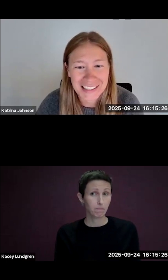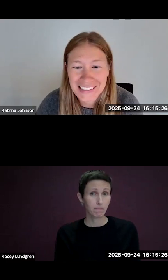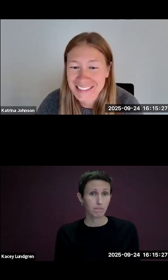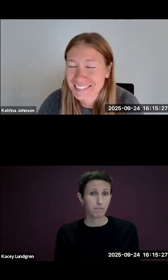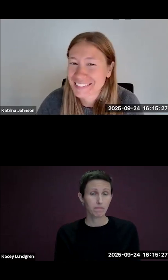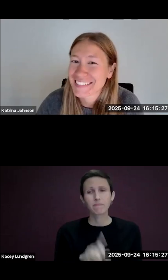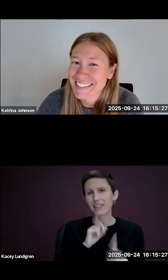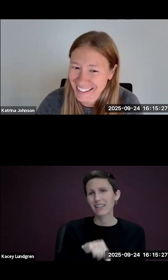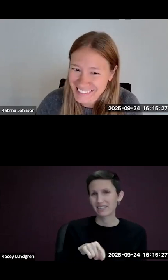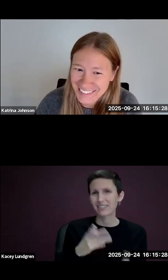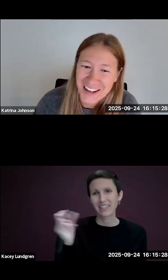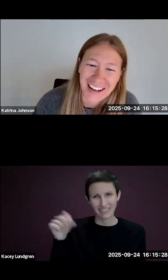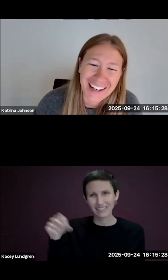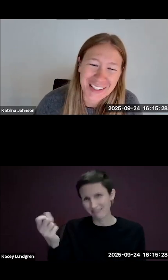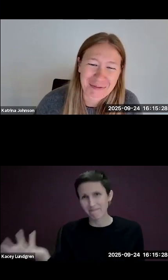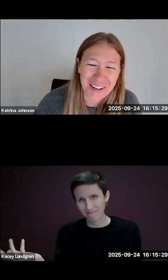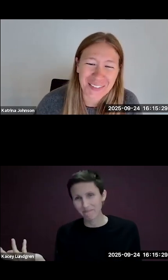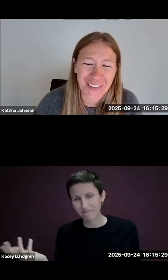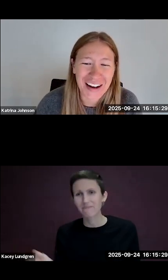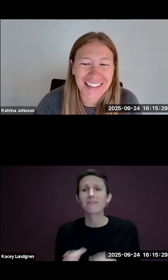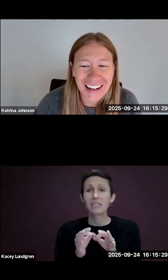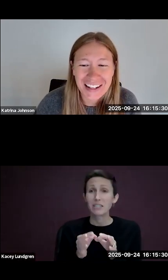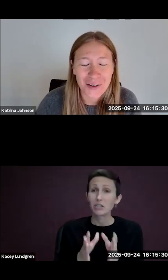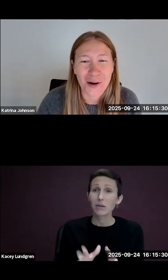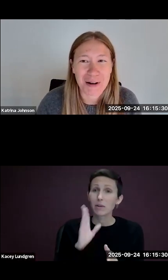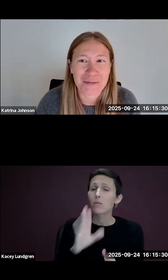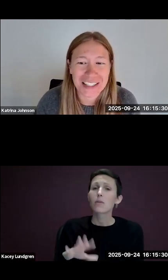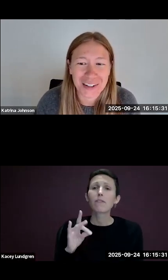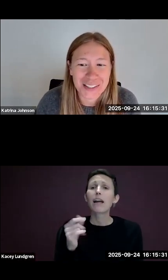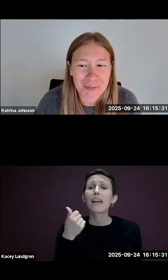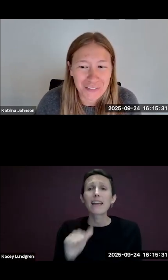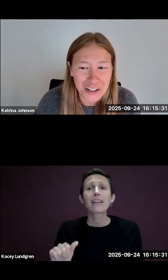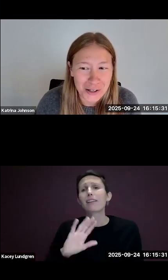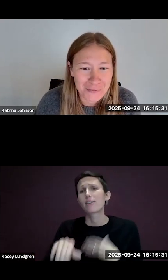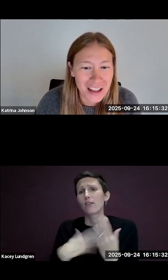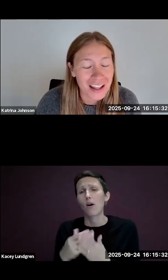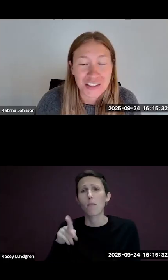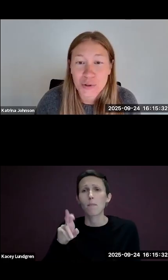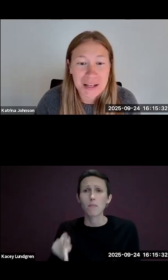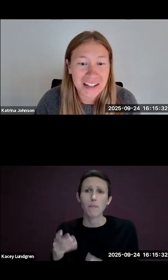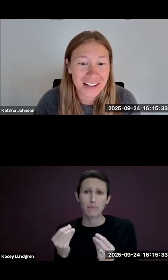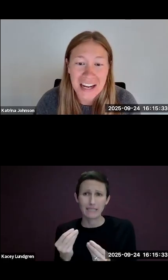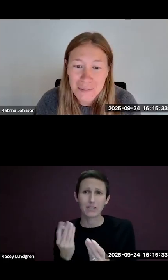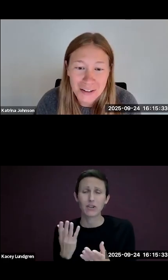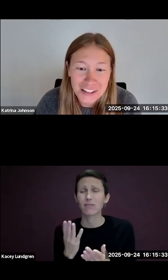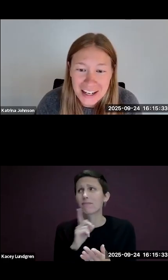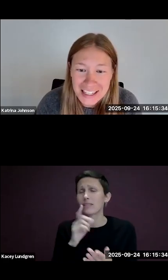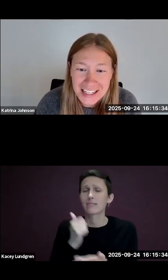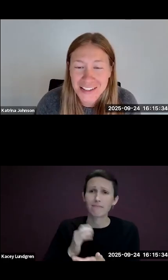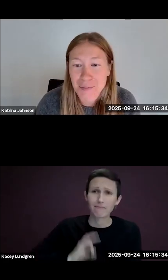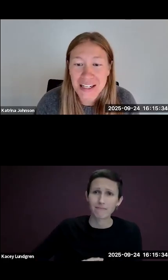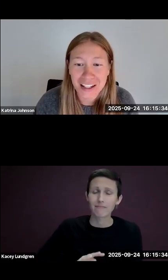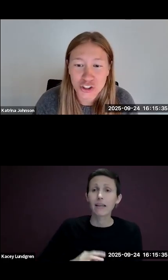The answer is yes. An interpreter would find any and all prep materials beneficial. This would mean names